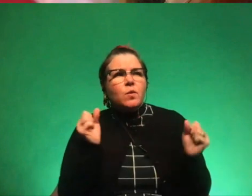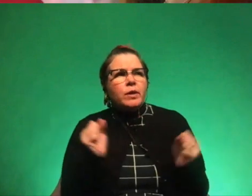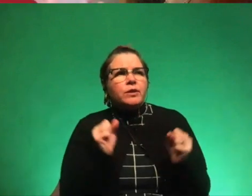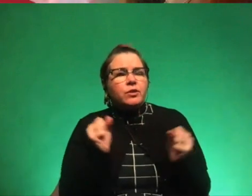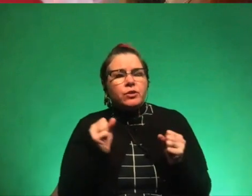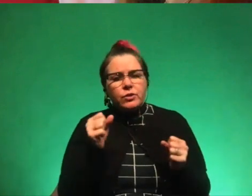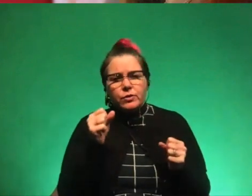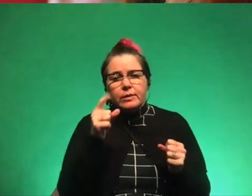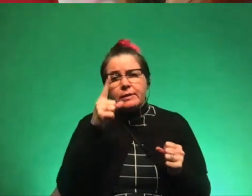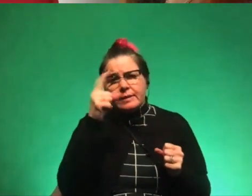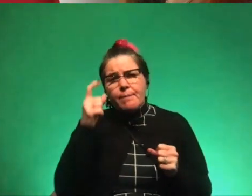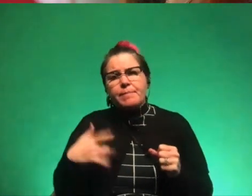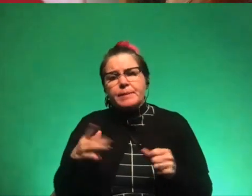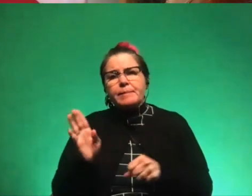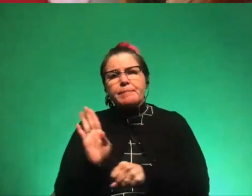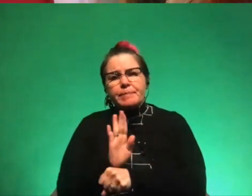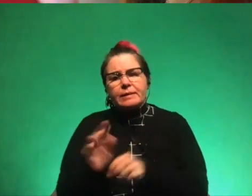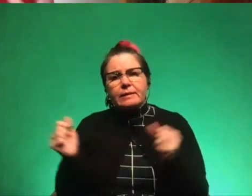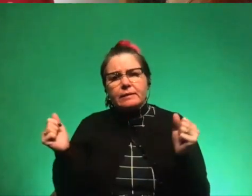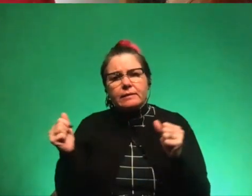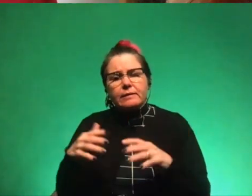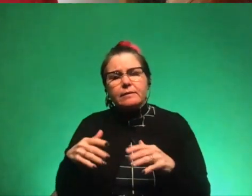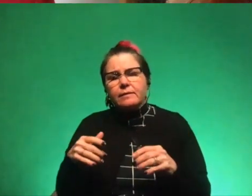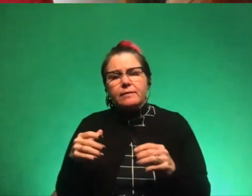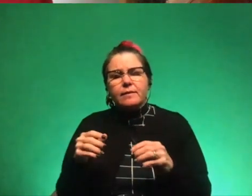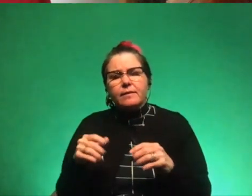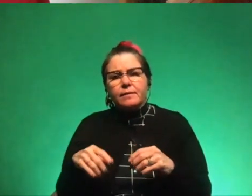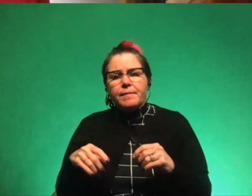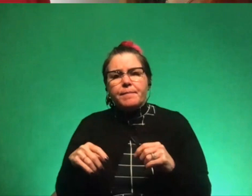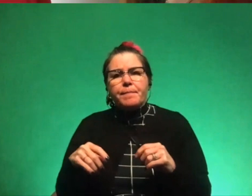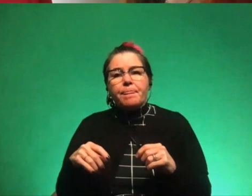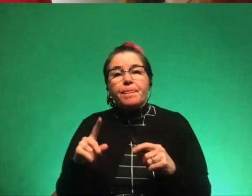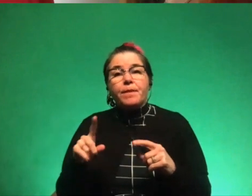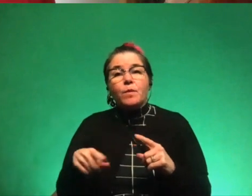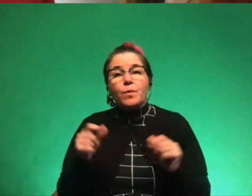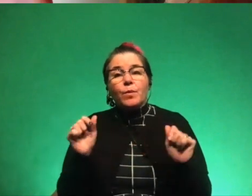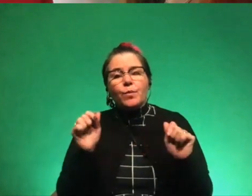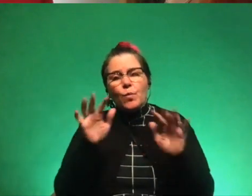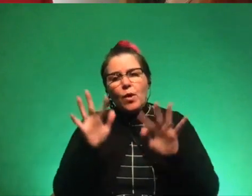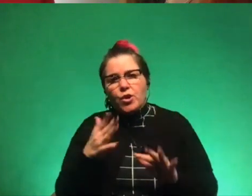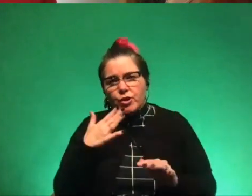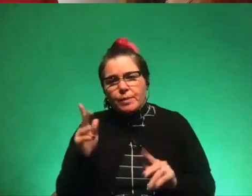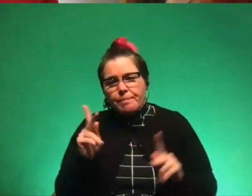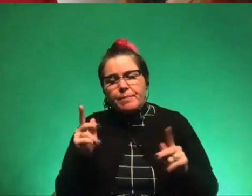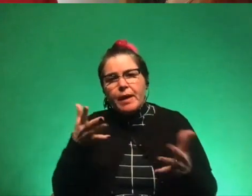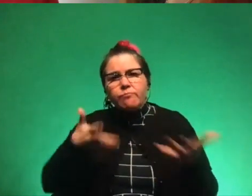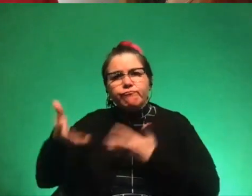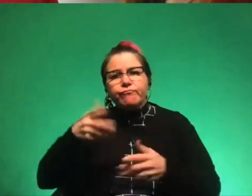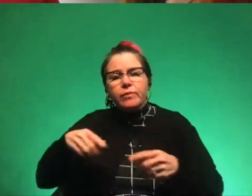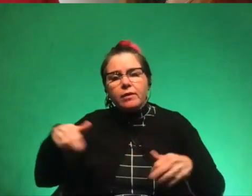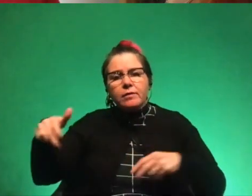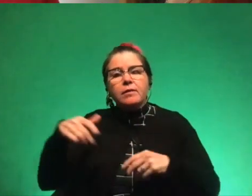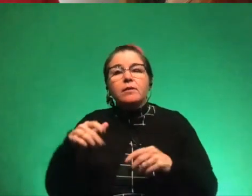summer is really busy. You know, the population of Antarctica explodes over summer when the weather's good and people can get out and about. Over